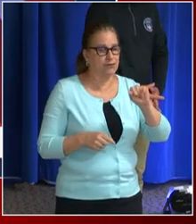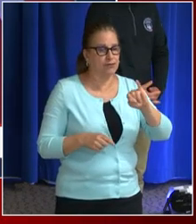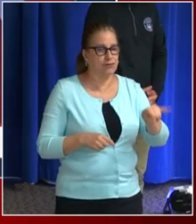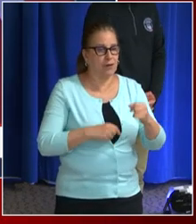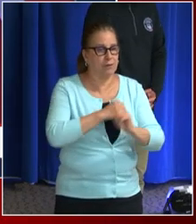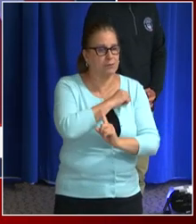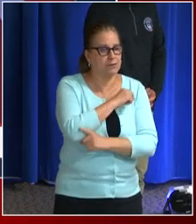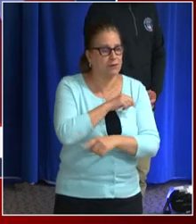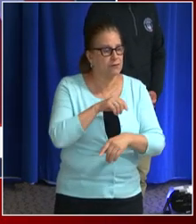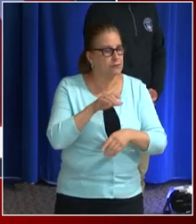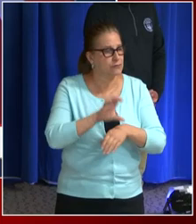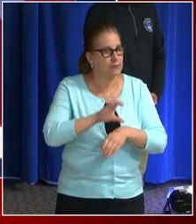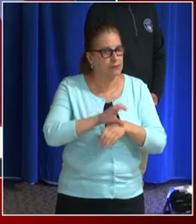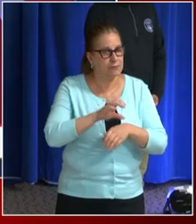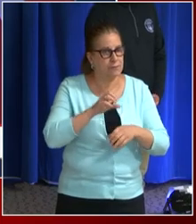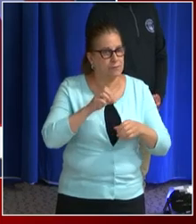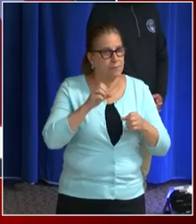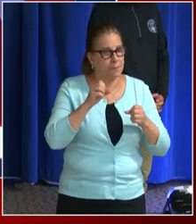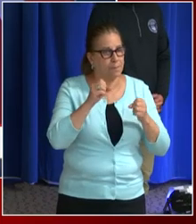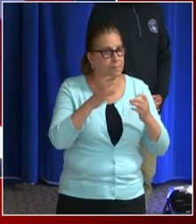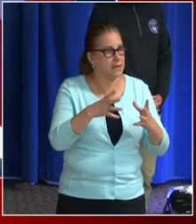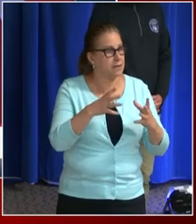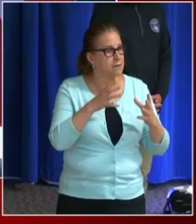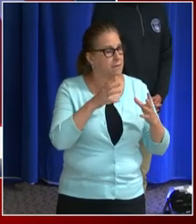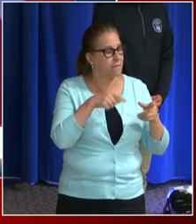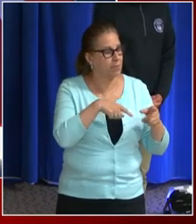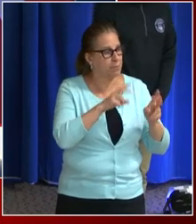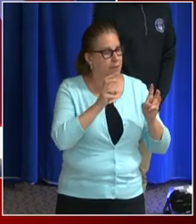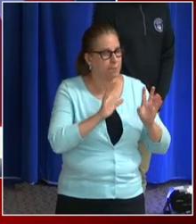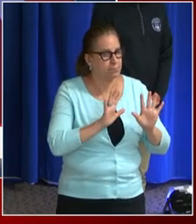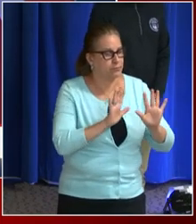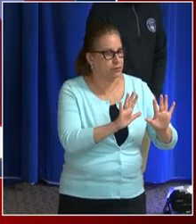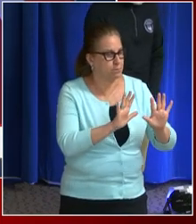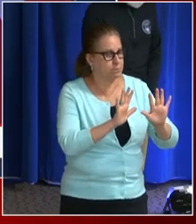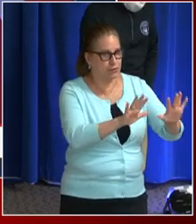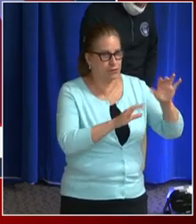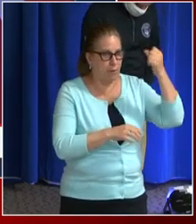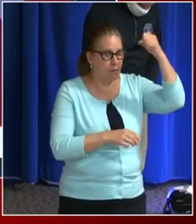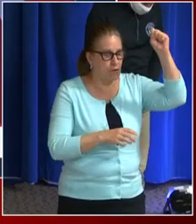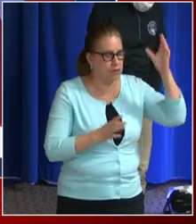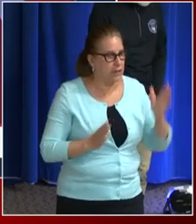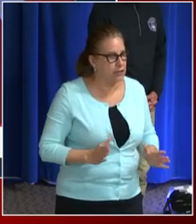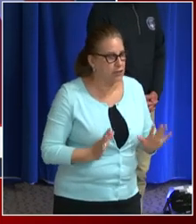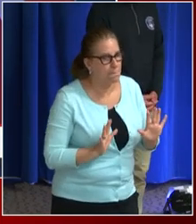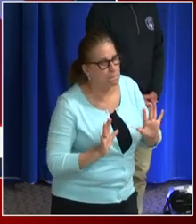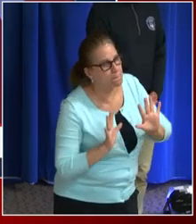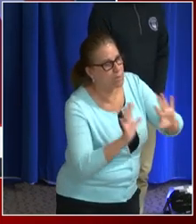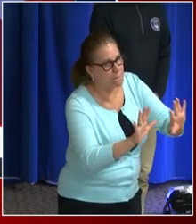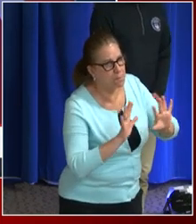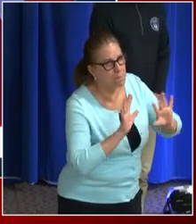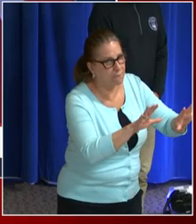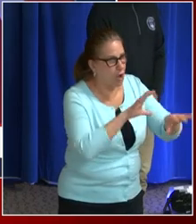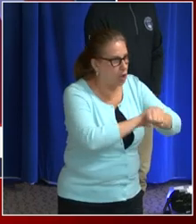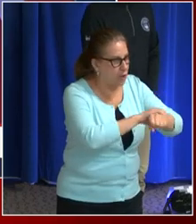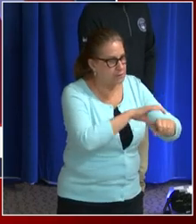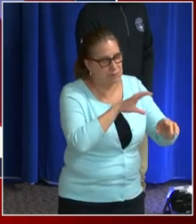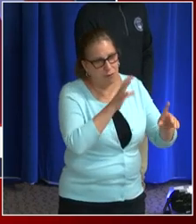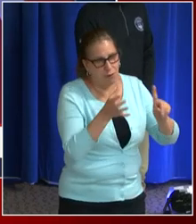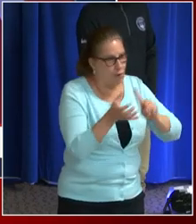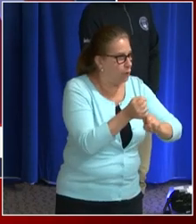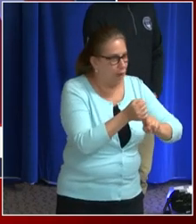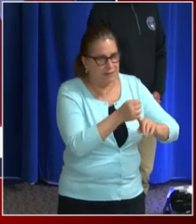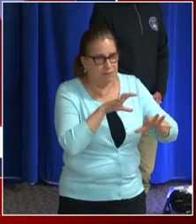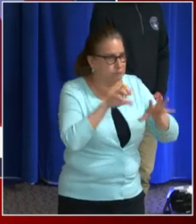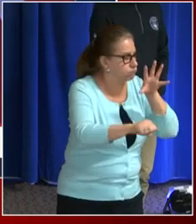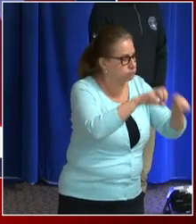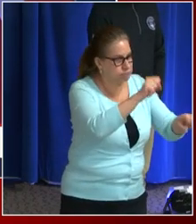protester punched an officer during that movement and was arrested. I don't know what you're talking about with regards to that, Mark. I can